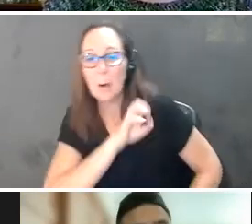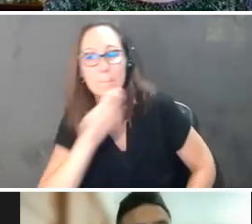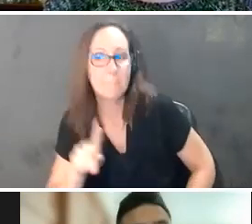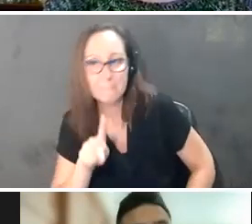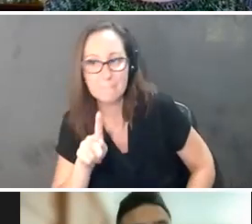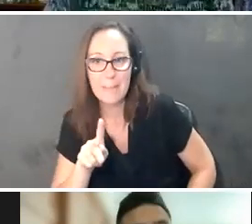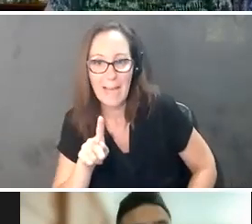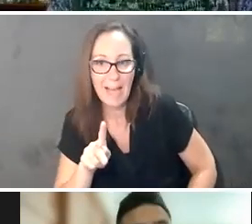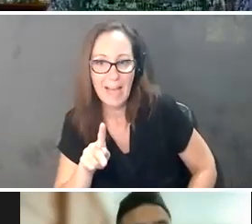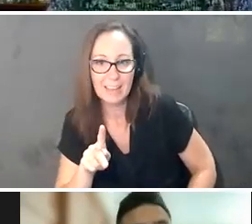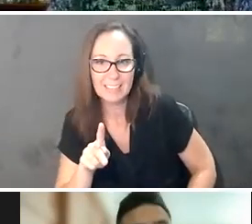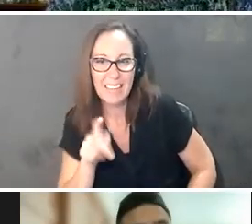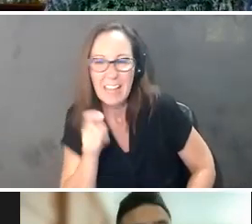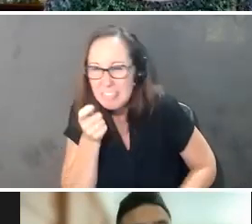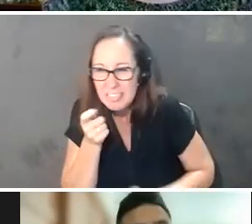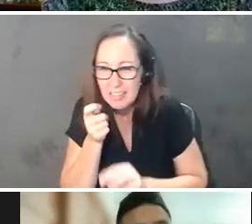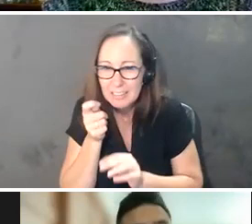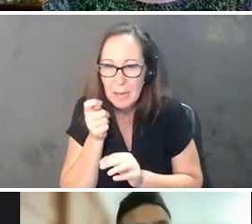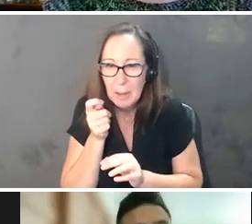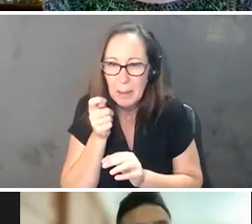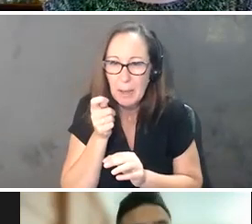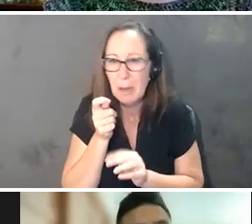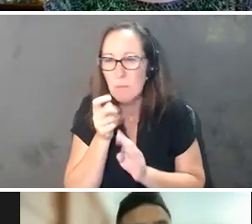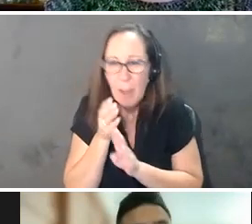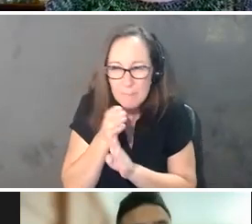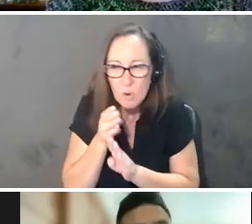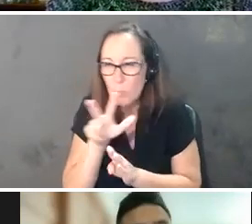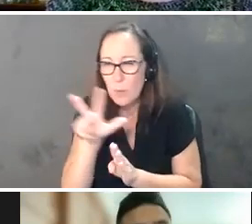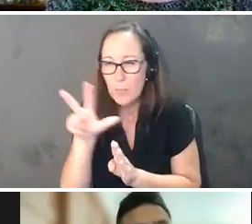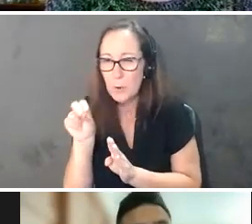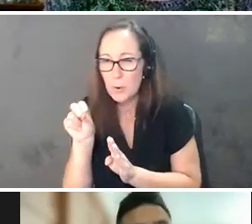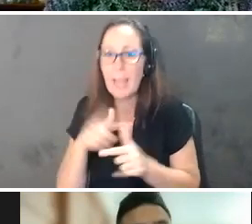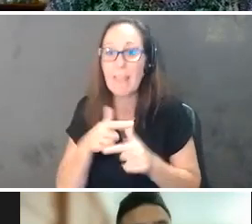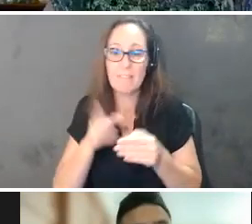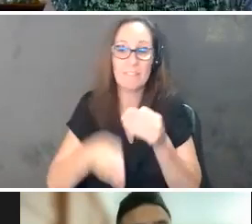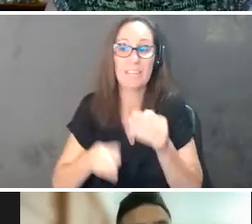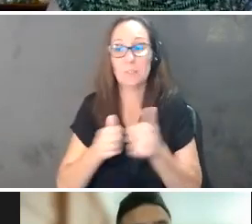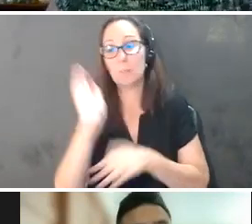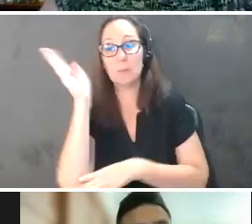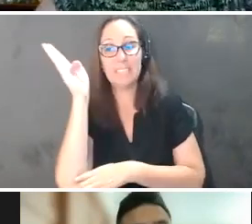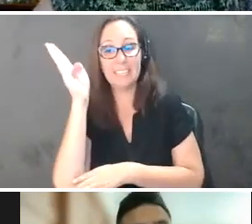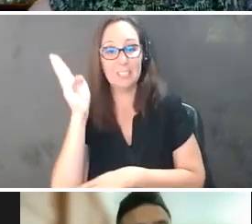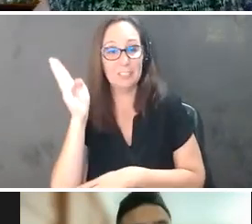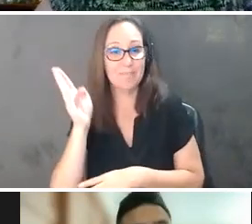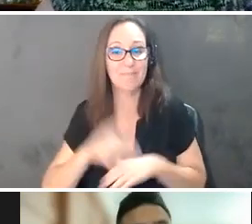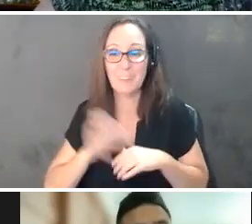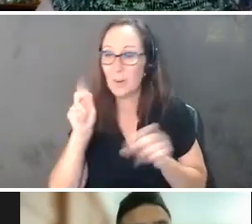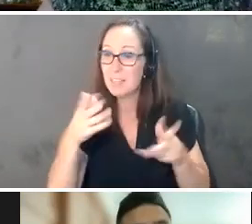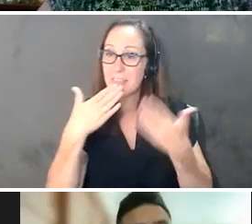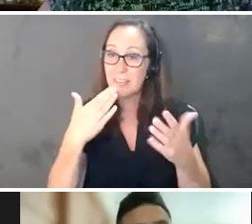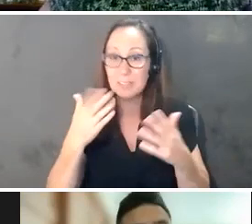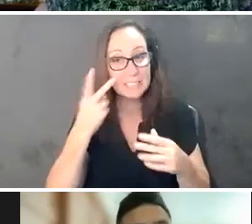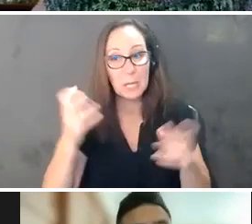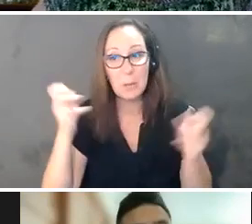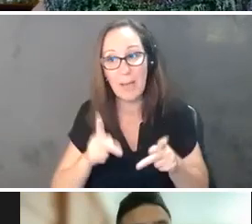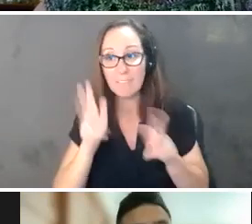reconvene just a pinch before 3:30, and then we will finish up with today's presentation. Thank you so much, and we'll